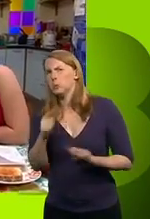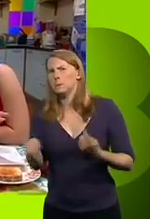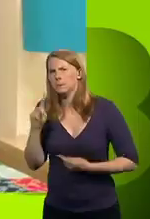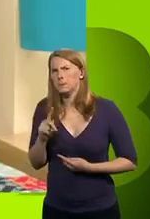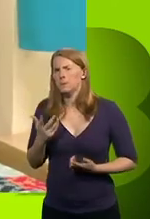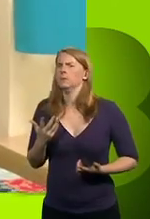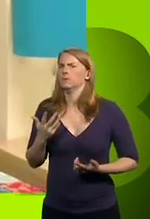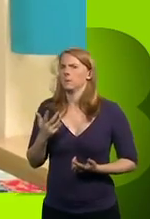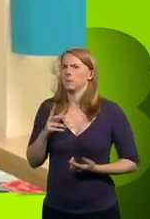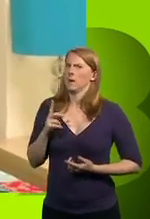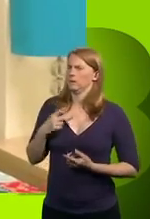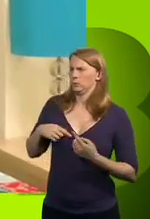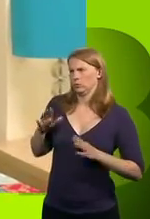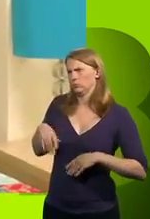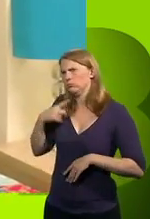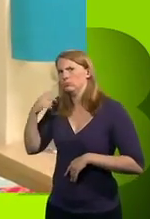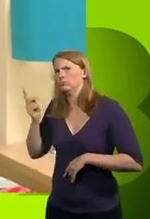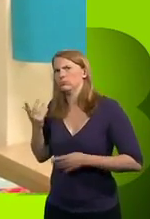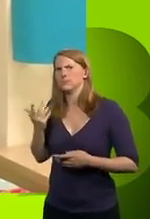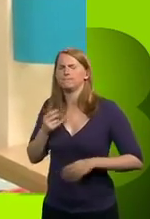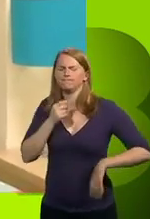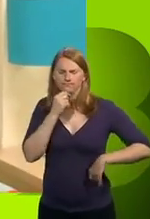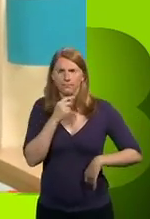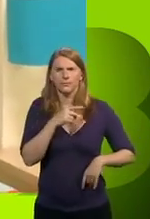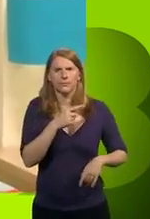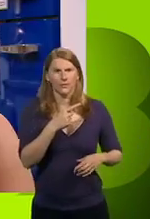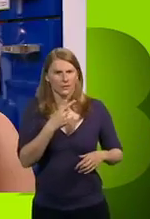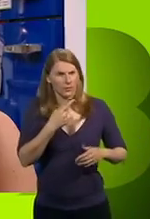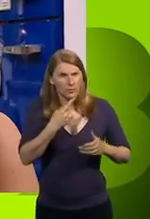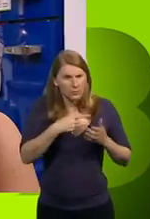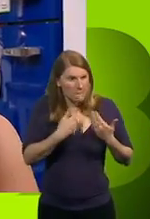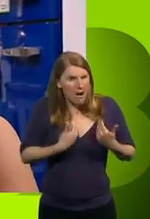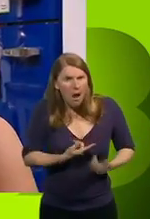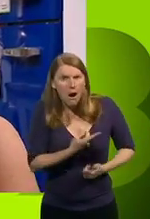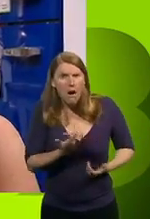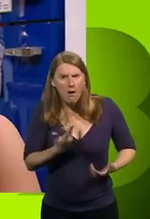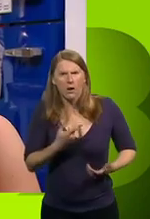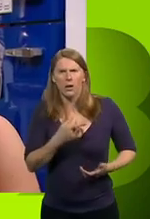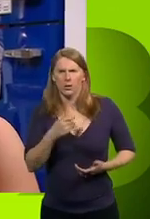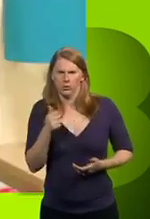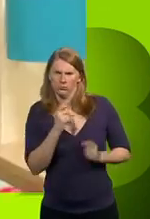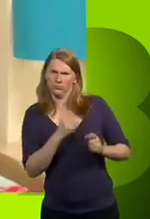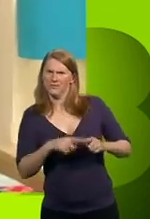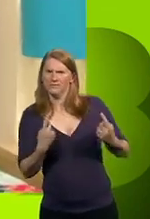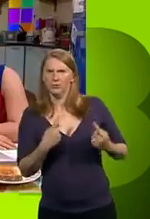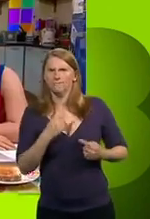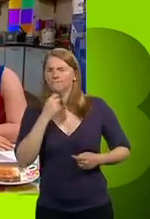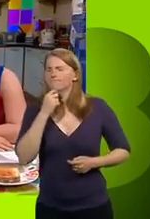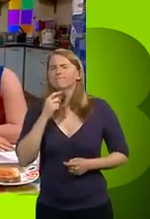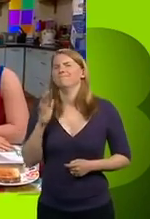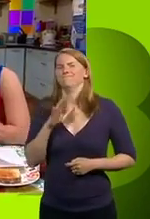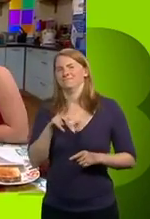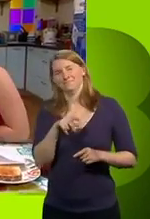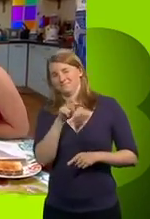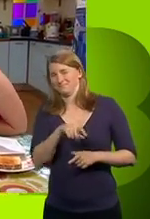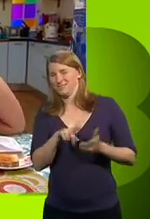everyone. But so what if everyone knows he's a millionaire? I mean, it's not like we'd treat him any differently. I know. He's still the same old Jack to me. Whose money I